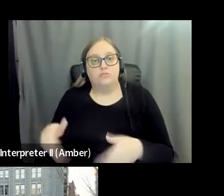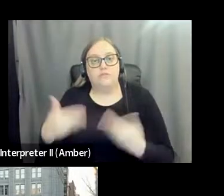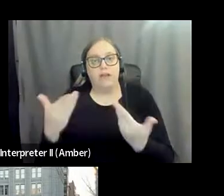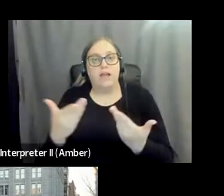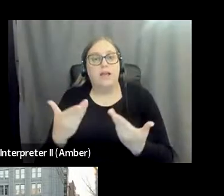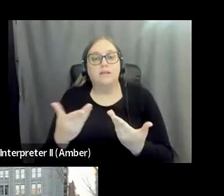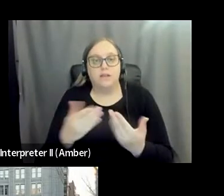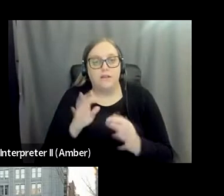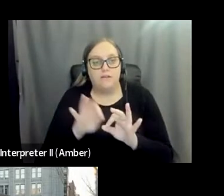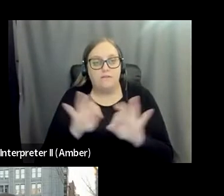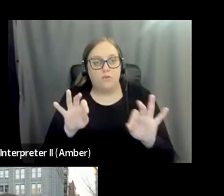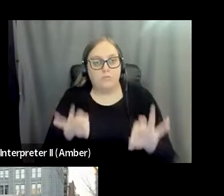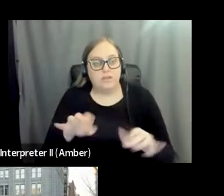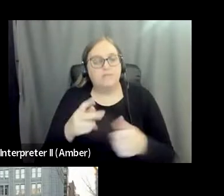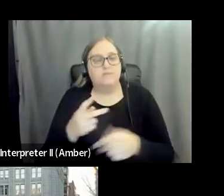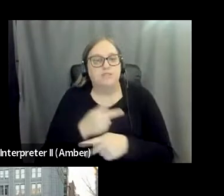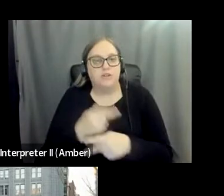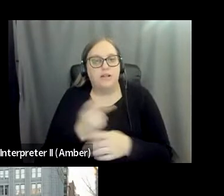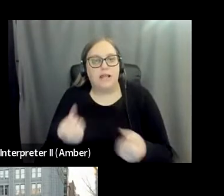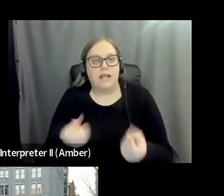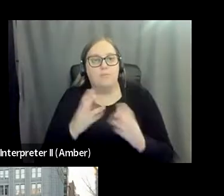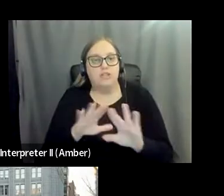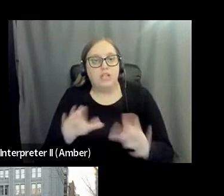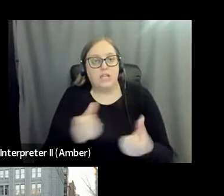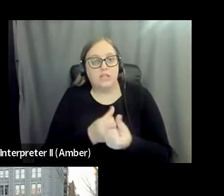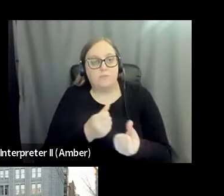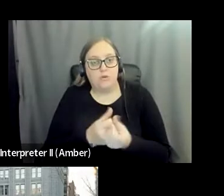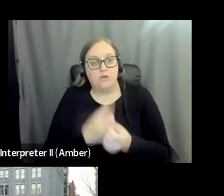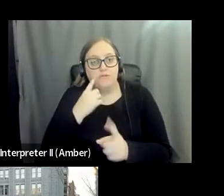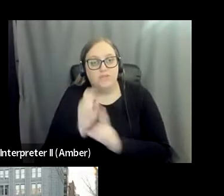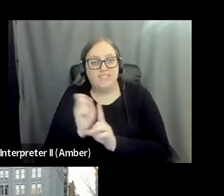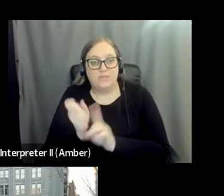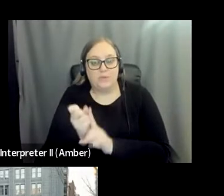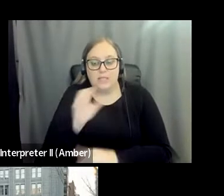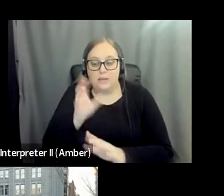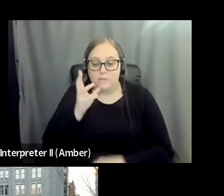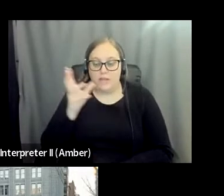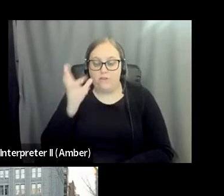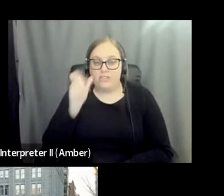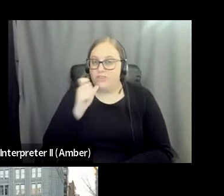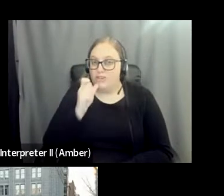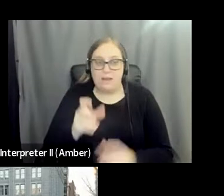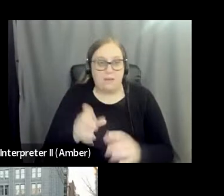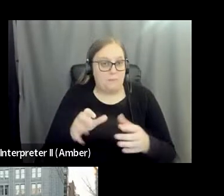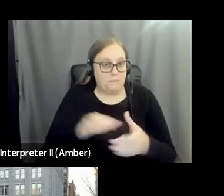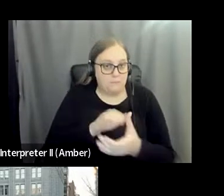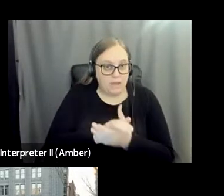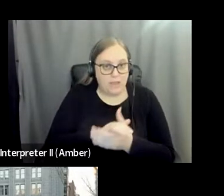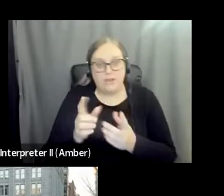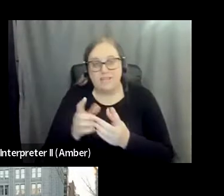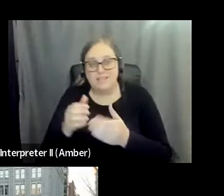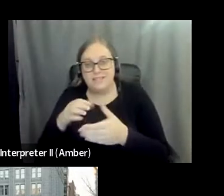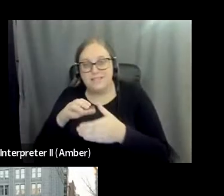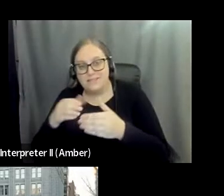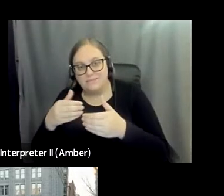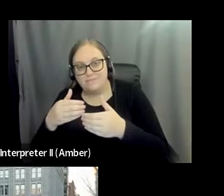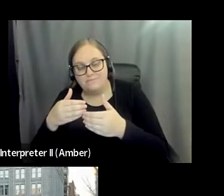formula for determining the amount of child support in cases where the parents are unmarried, separated, or divorced.